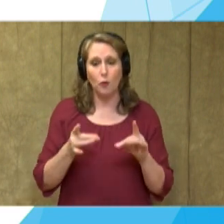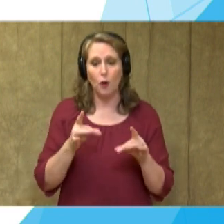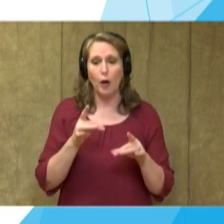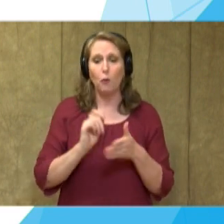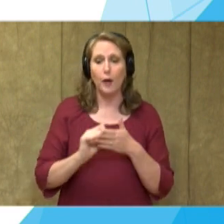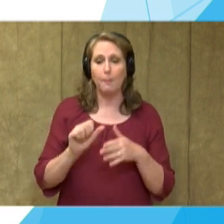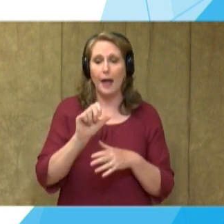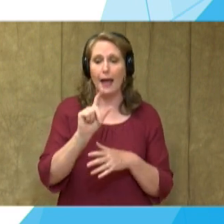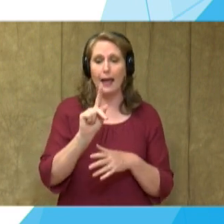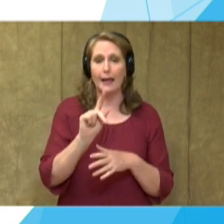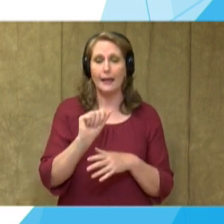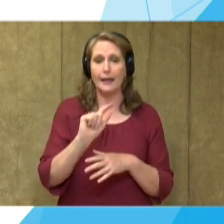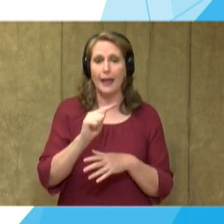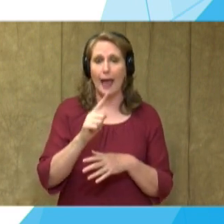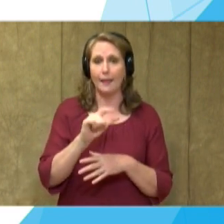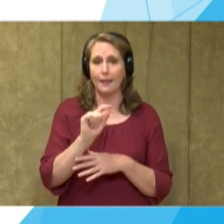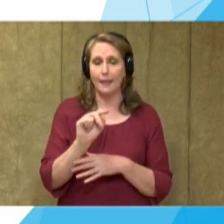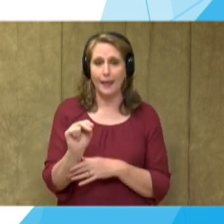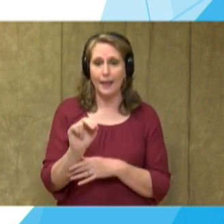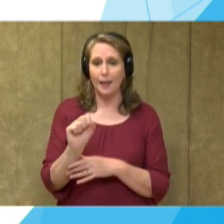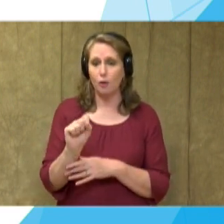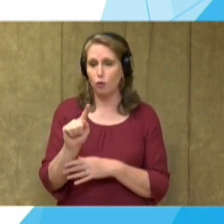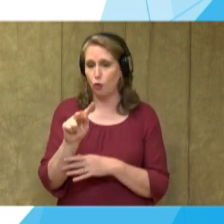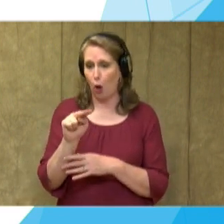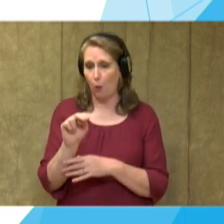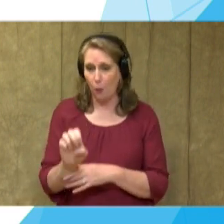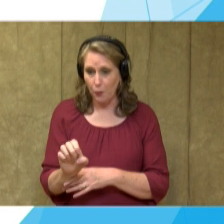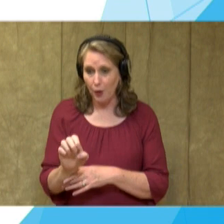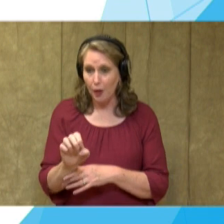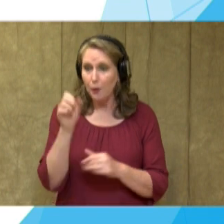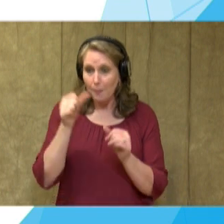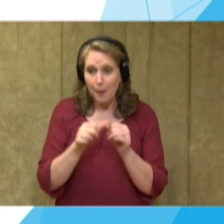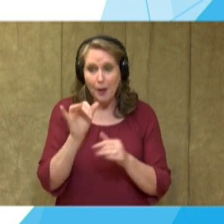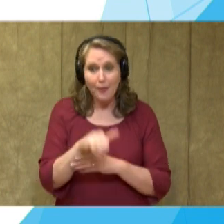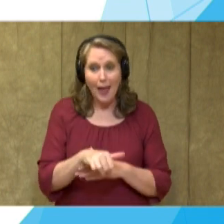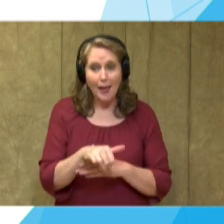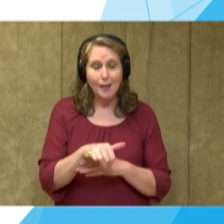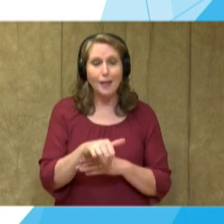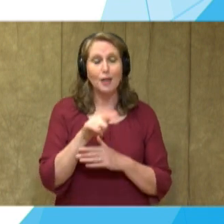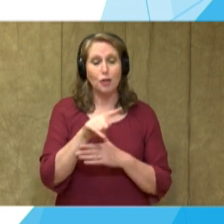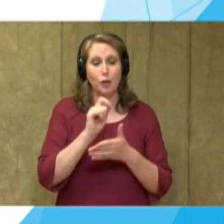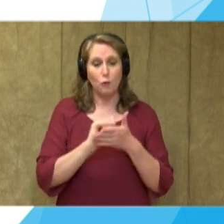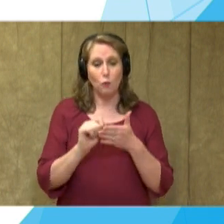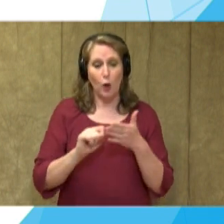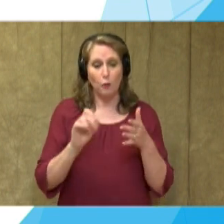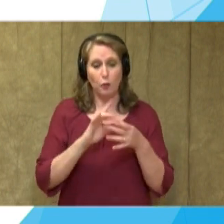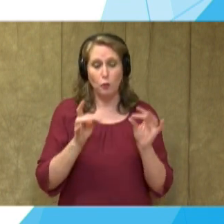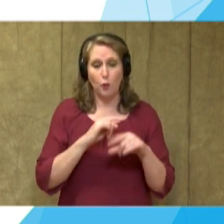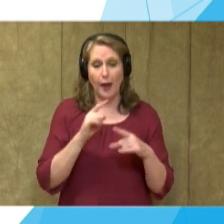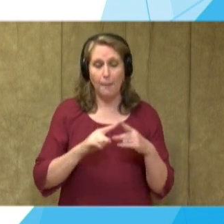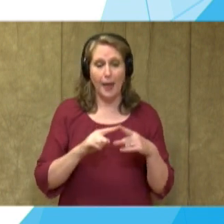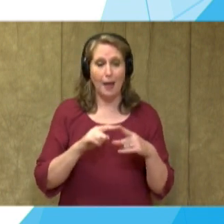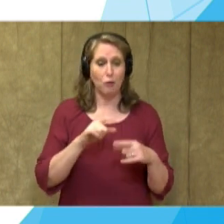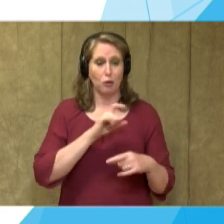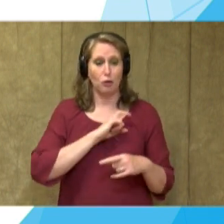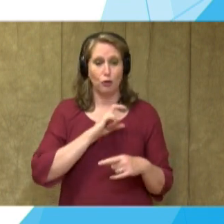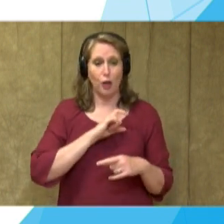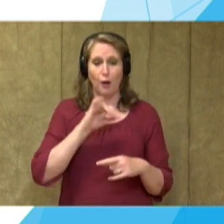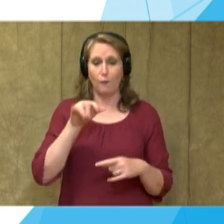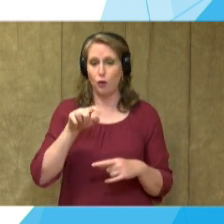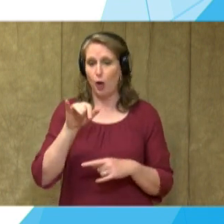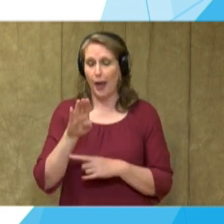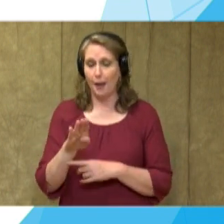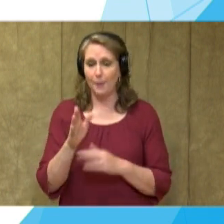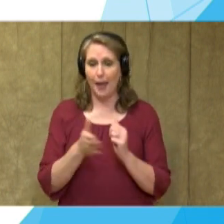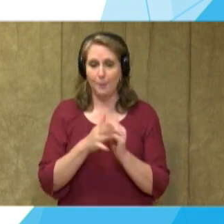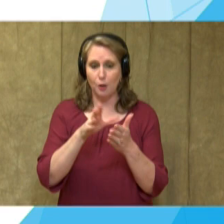Kathleen Stone. Do you remember who she was? That's right, she wrote the story that we read about Sheriff Jacob that helped us with expanded form. And